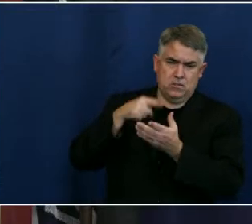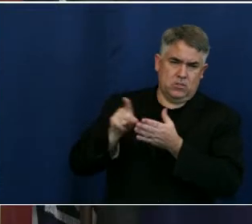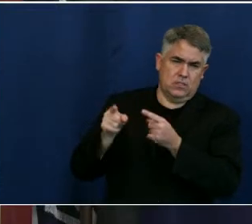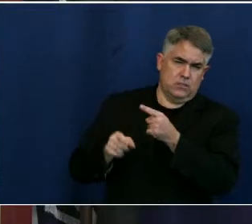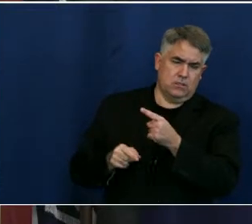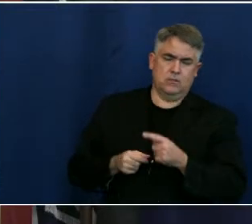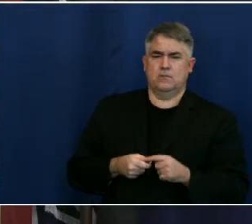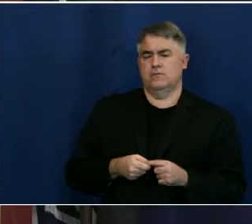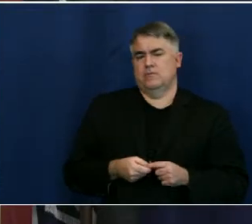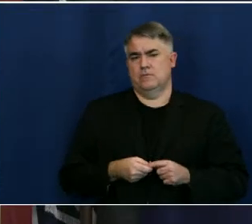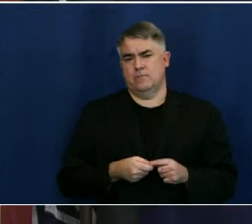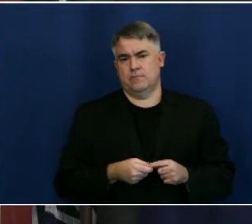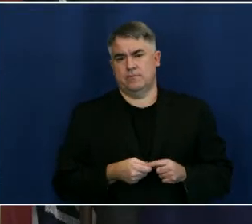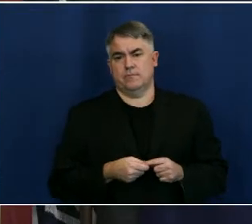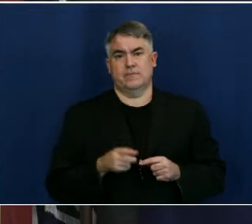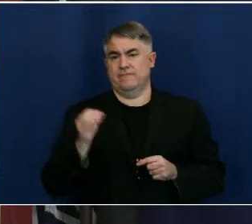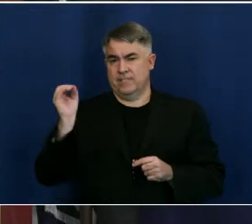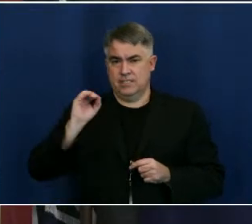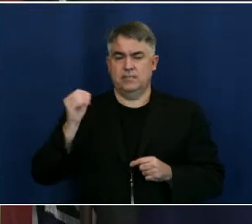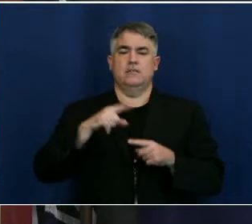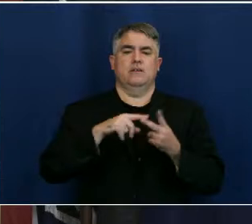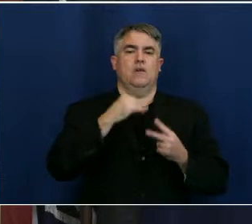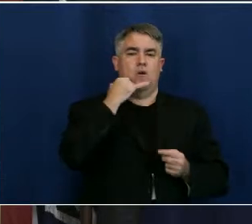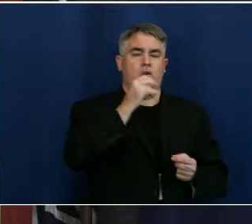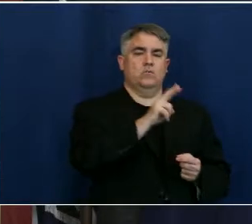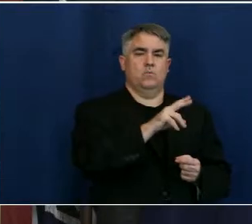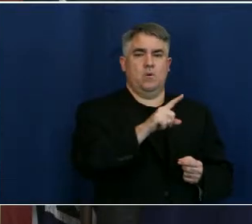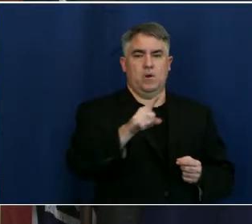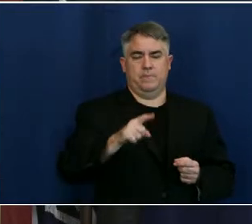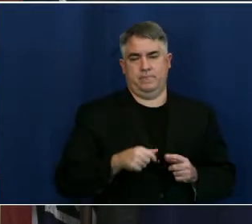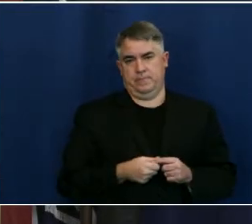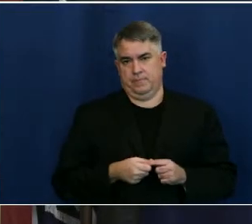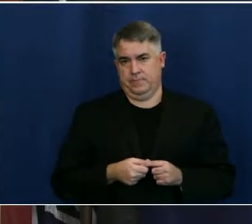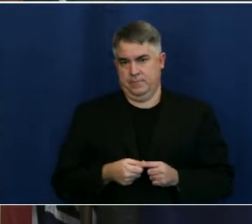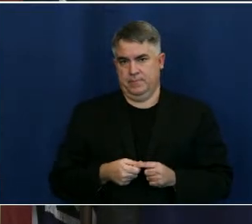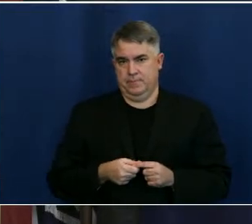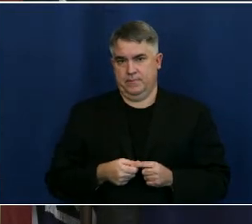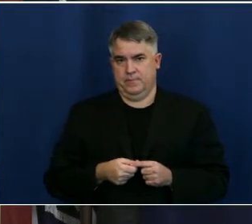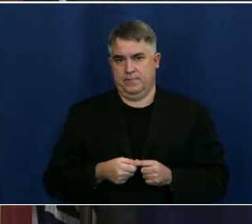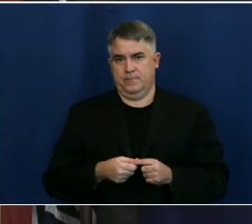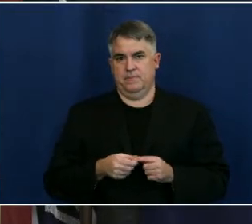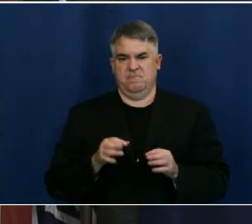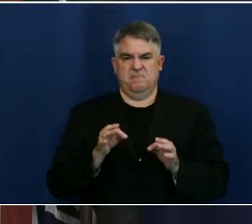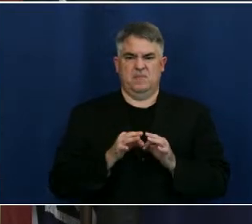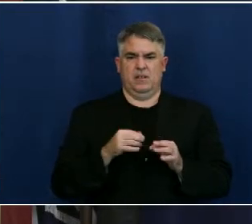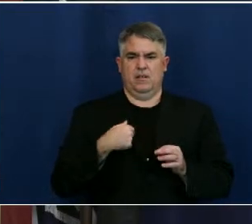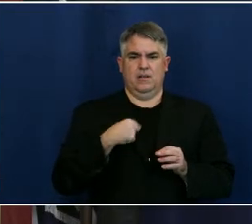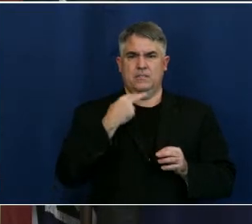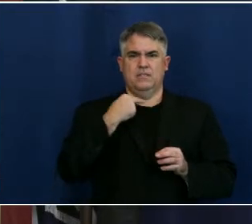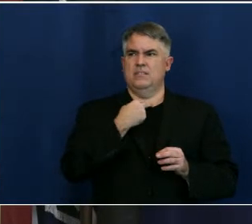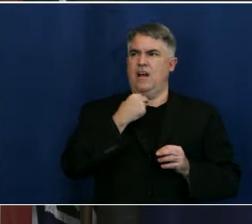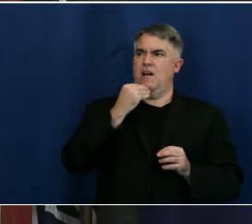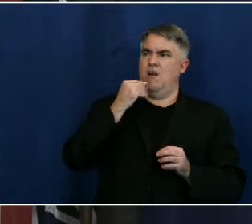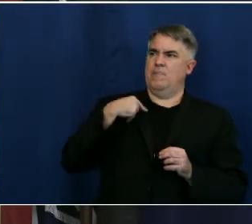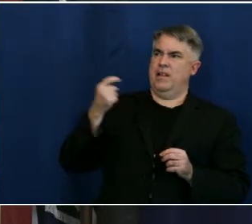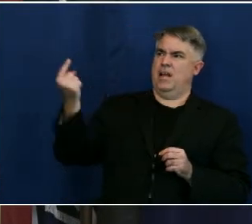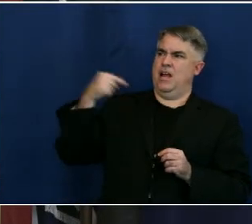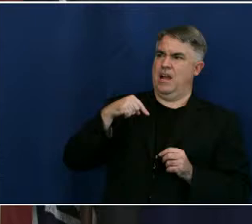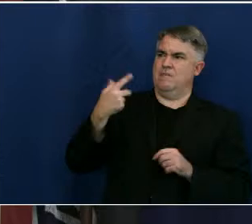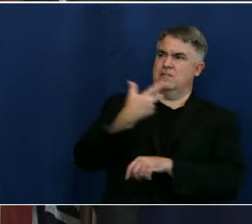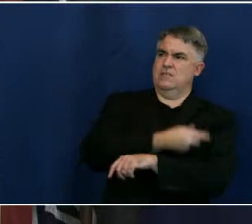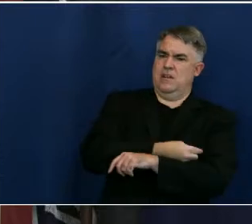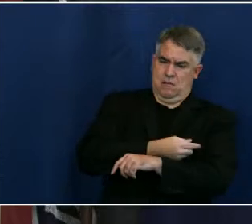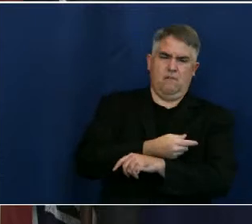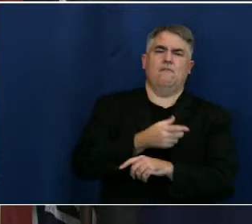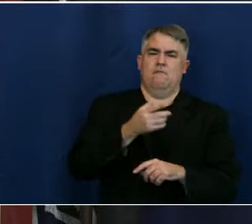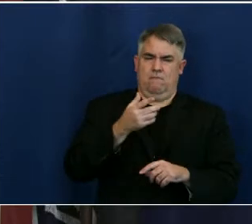put in a call to 211 and say that they are a homebound senior who can't get out, and we will get to them as quick as we can. But again, we ask for folks'